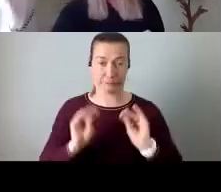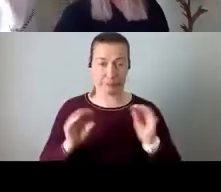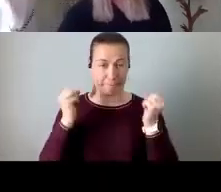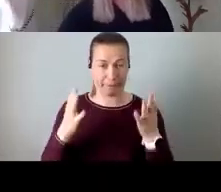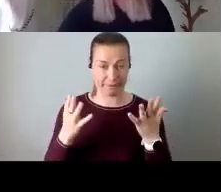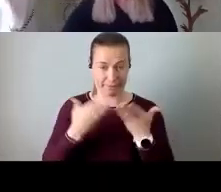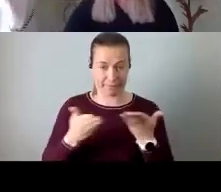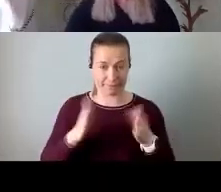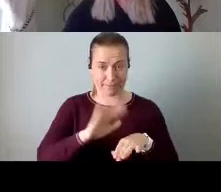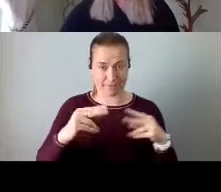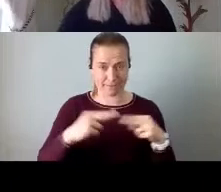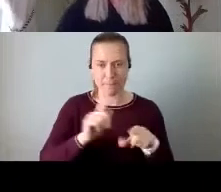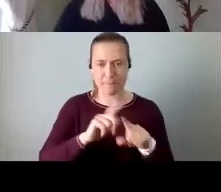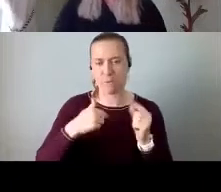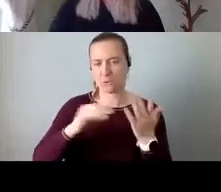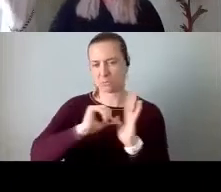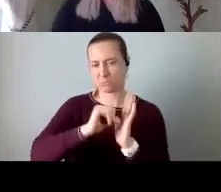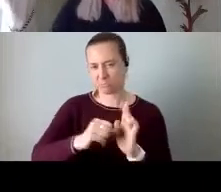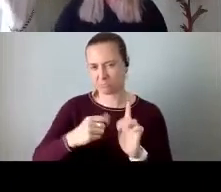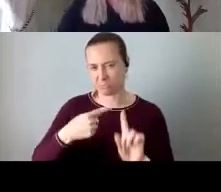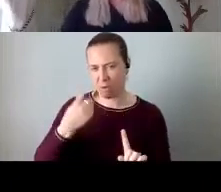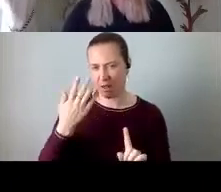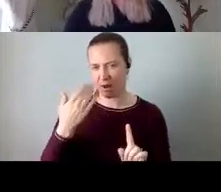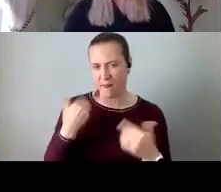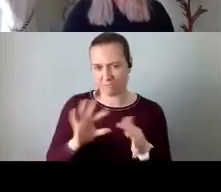I've mentioned before, that